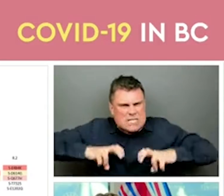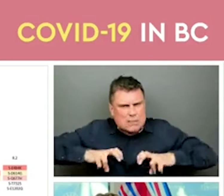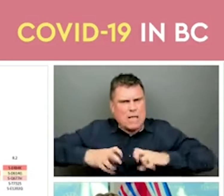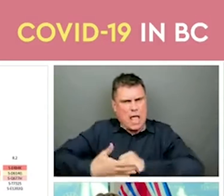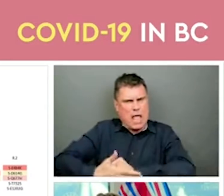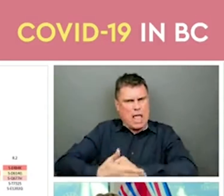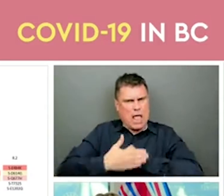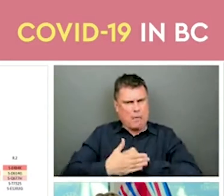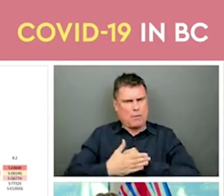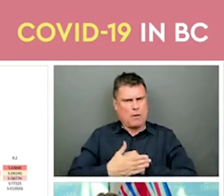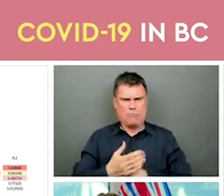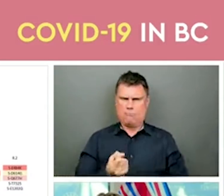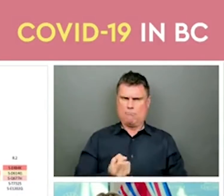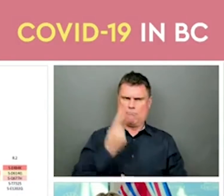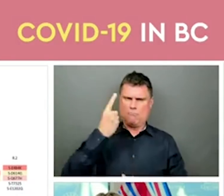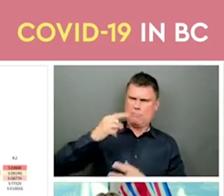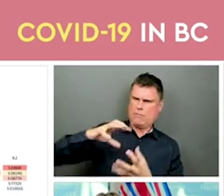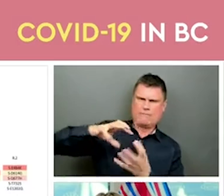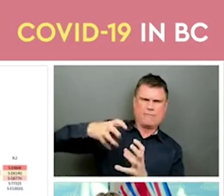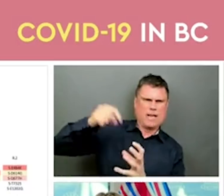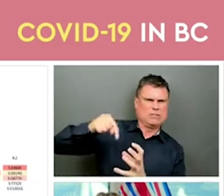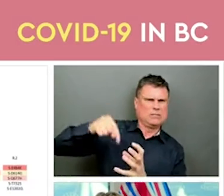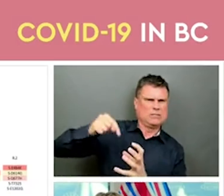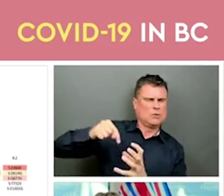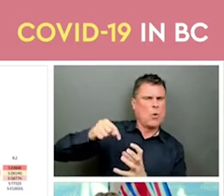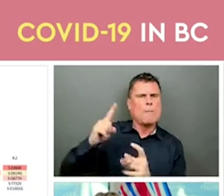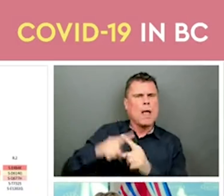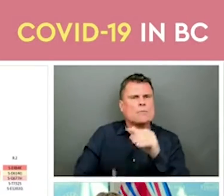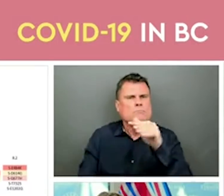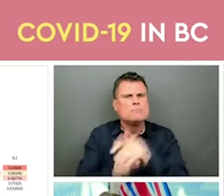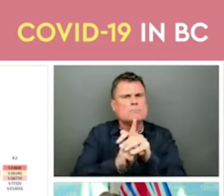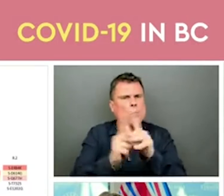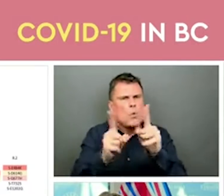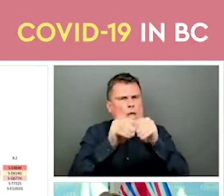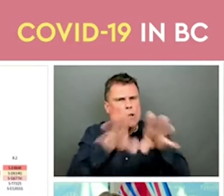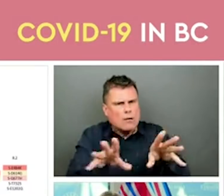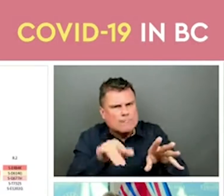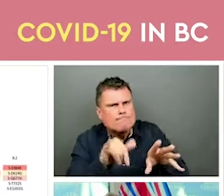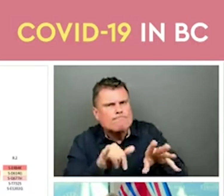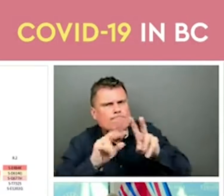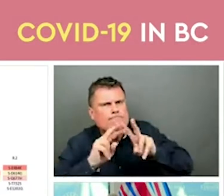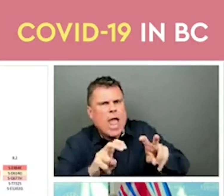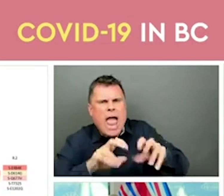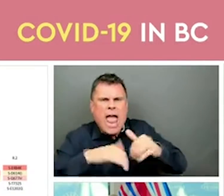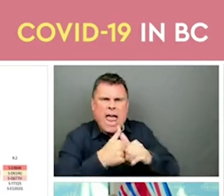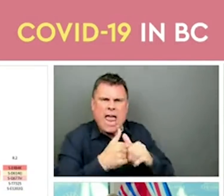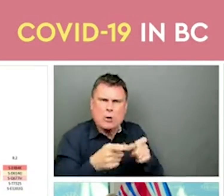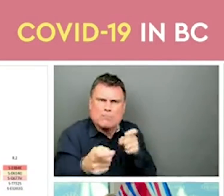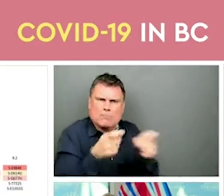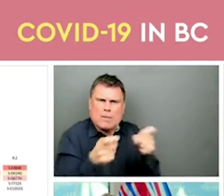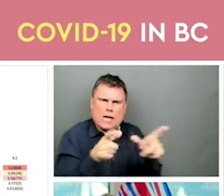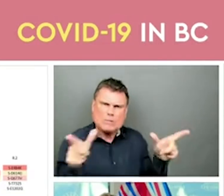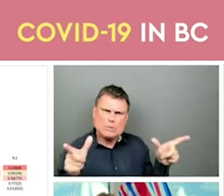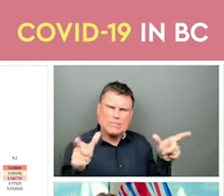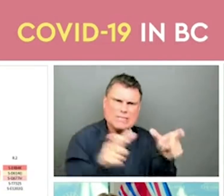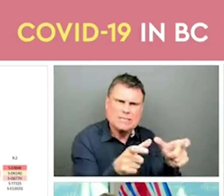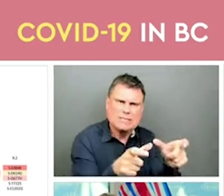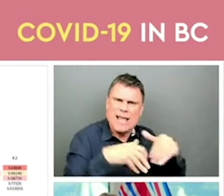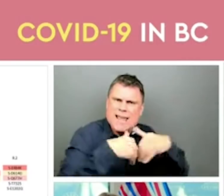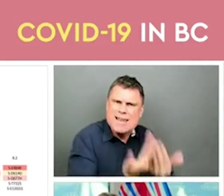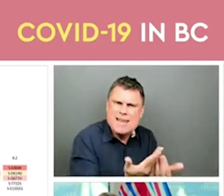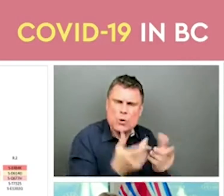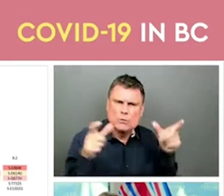transmission chains or clusters or outbreaks and help us understand how we can best manage those outbreaks, determine the proportion